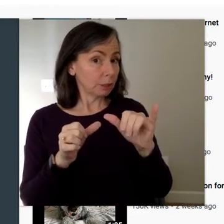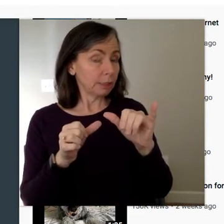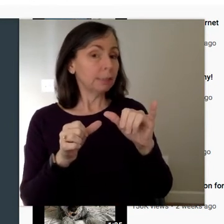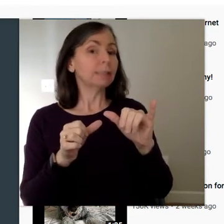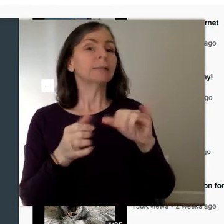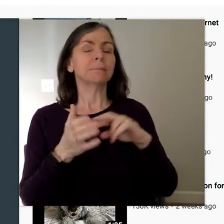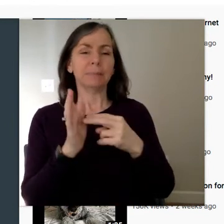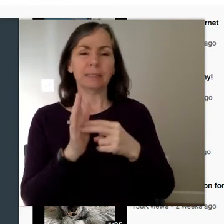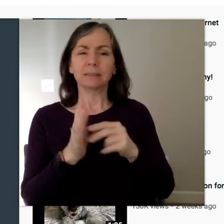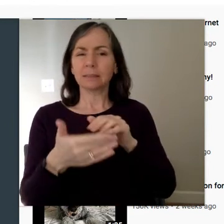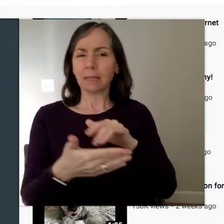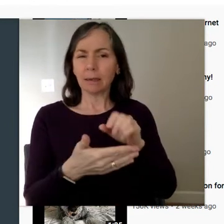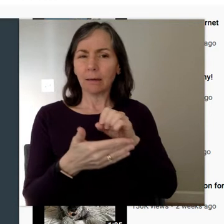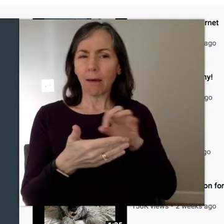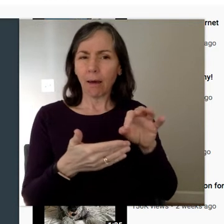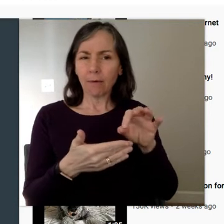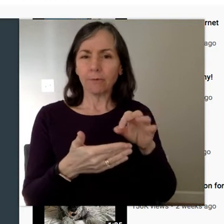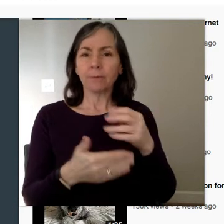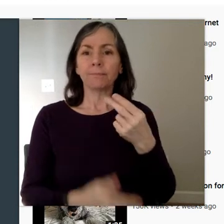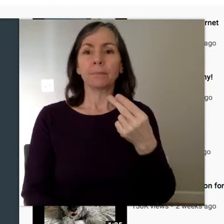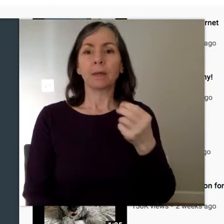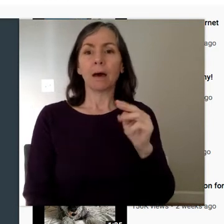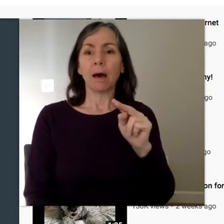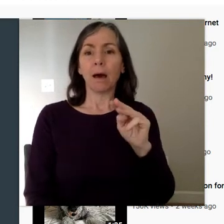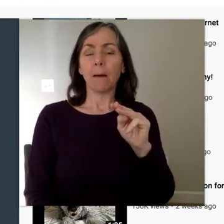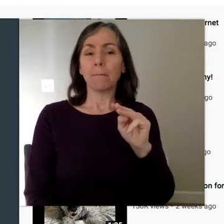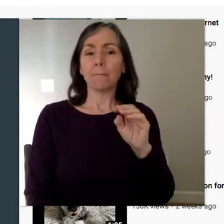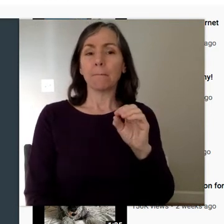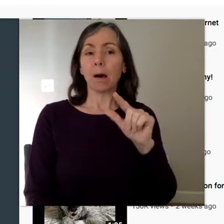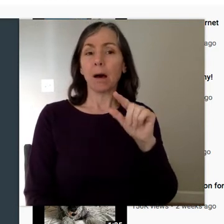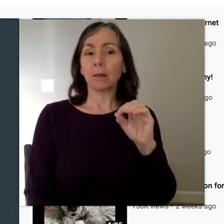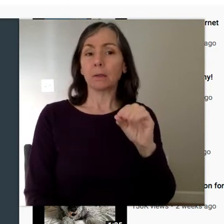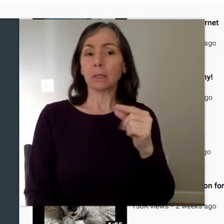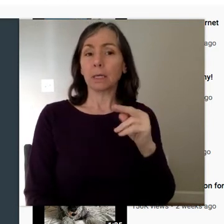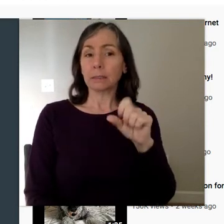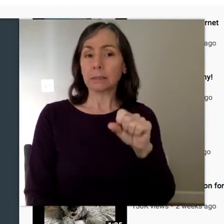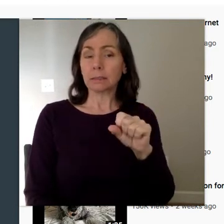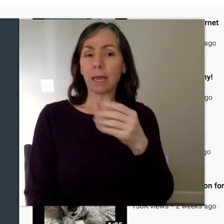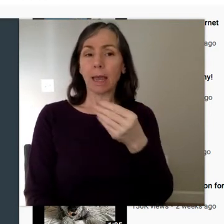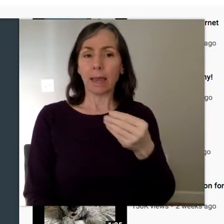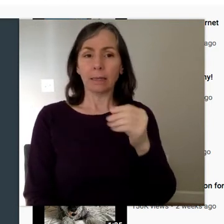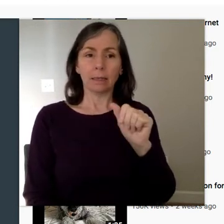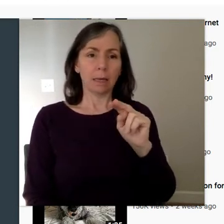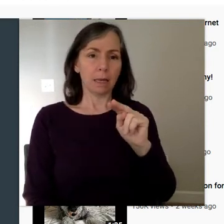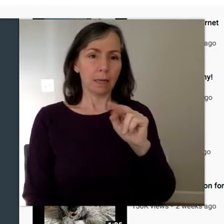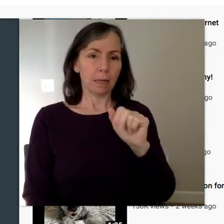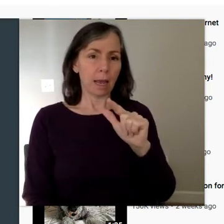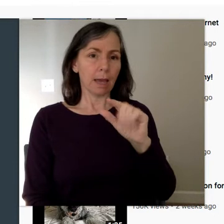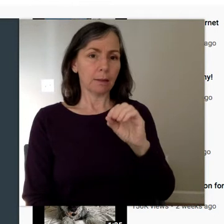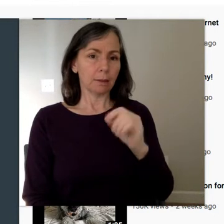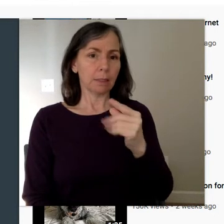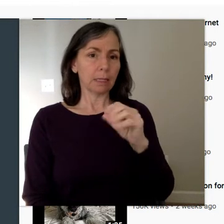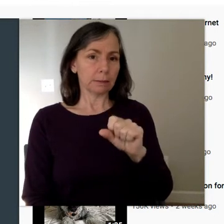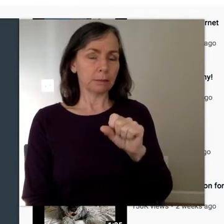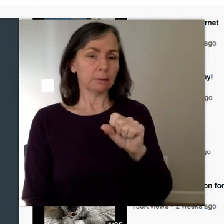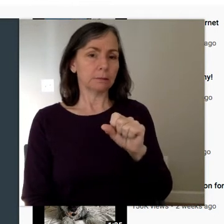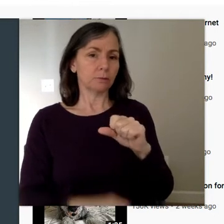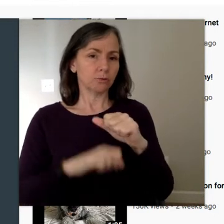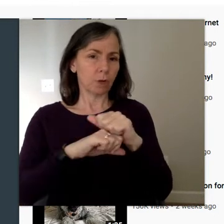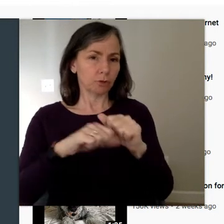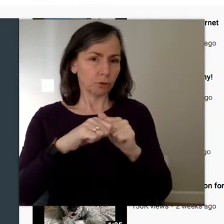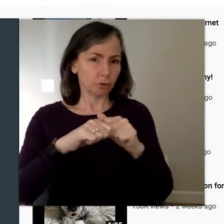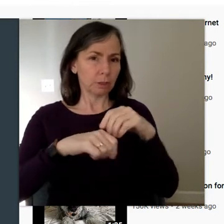homologous structures and analogous structures. Homo means same or similar. For